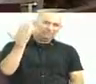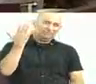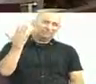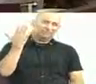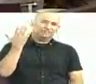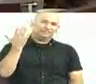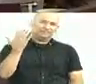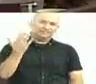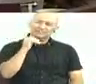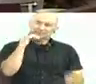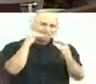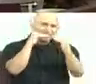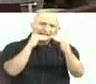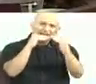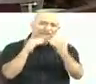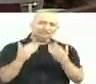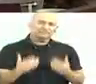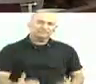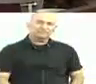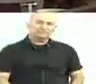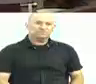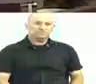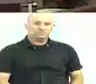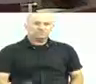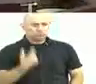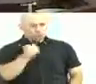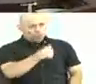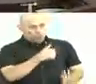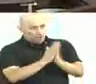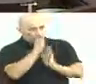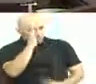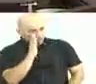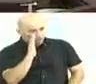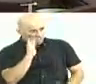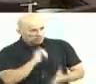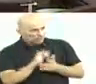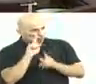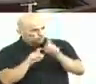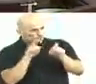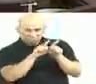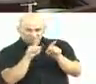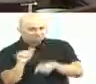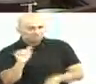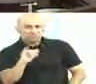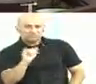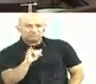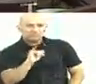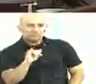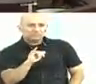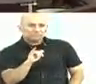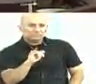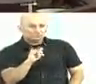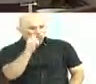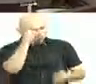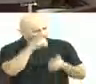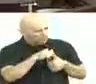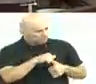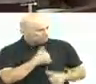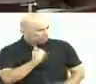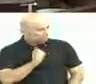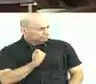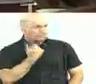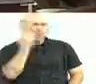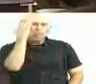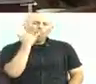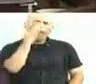so unfairly? We ask God questions like that. One that I remember is,